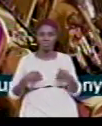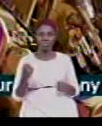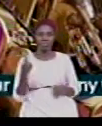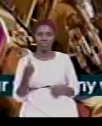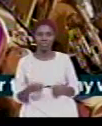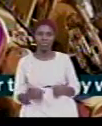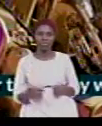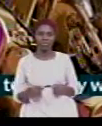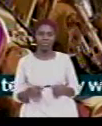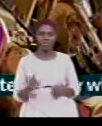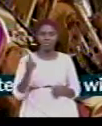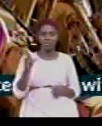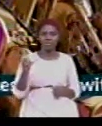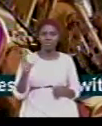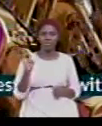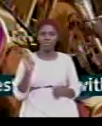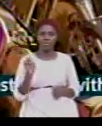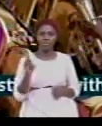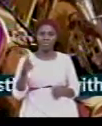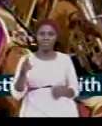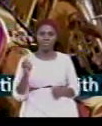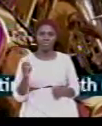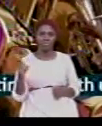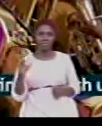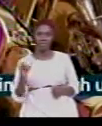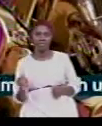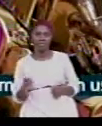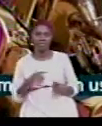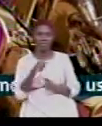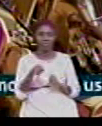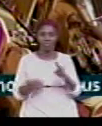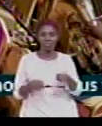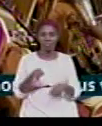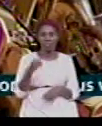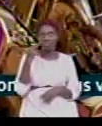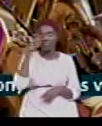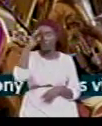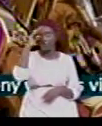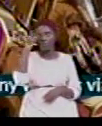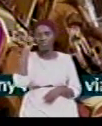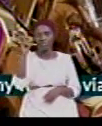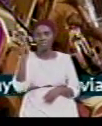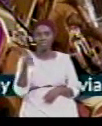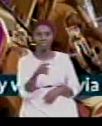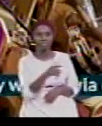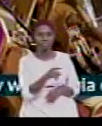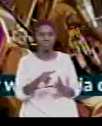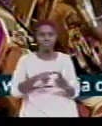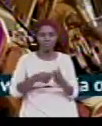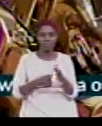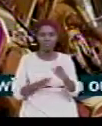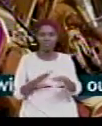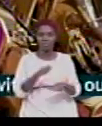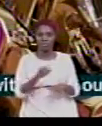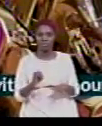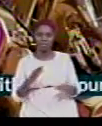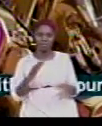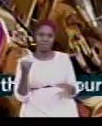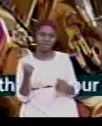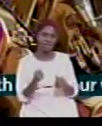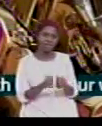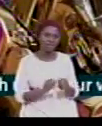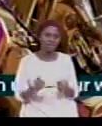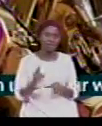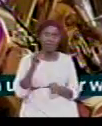lepers. When the cripples saw him, they started walking. Everywhere he went, my Lord,